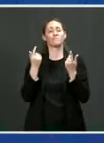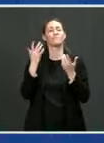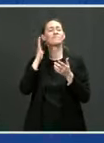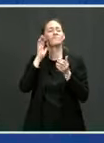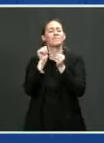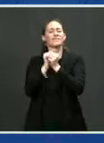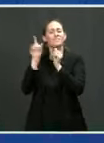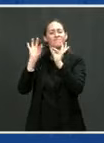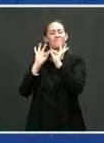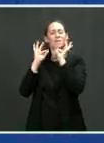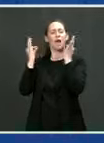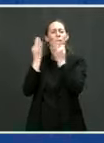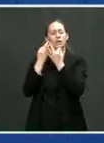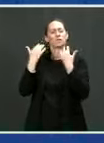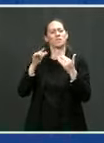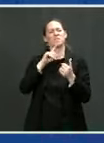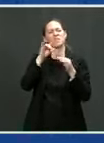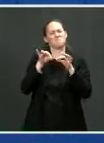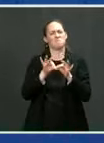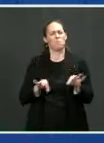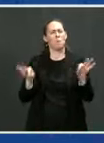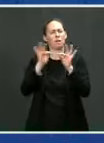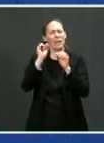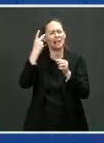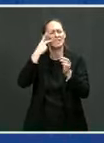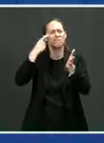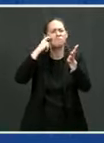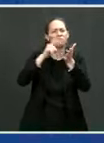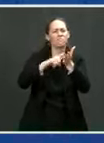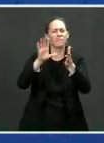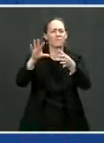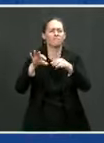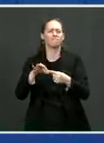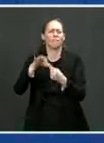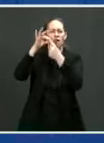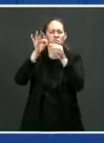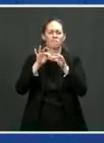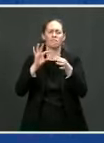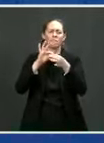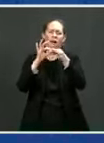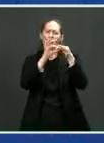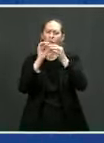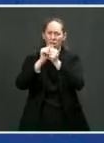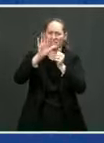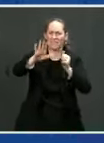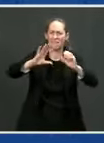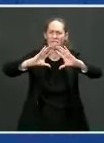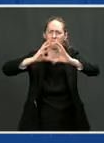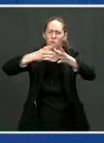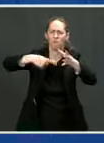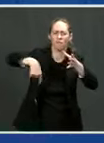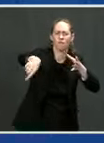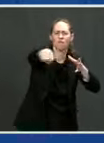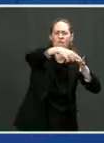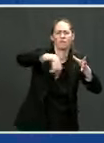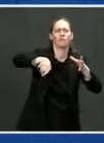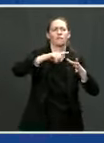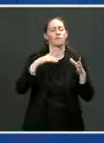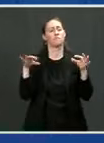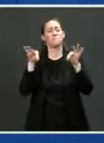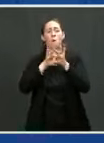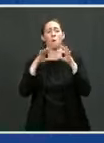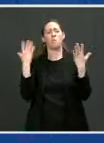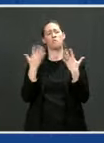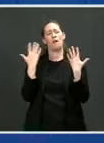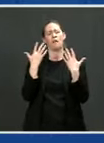to the special bond Billy had with that force. Most importantly, we are blessed to be with Officer